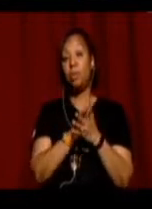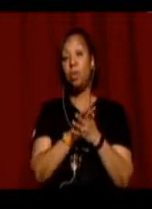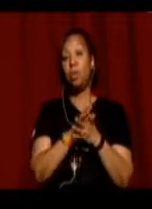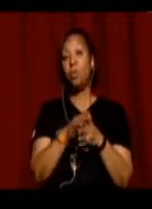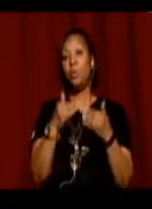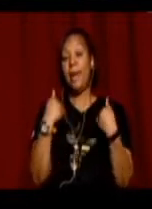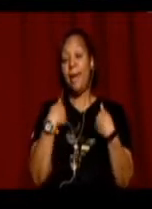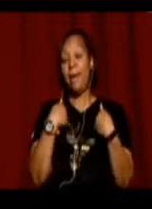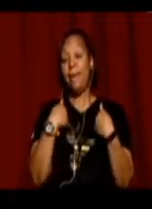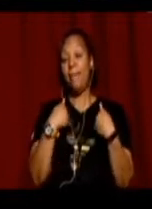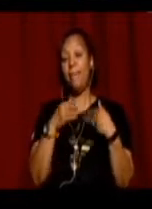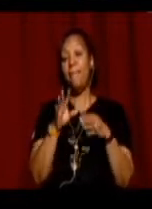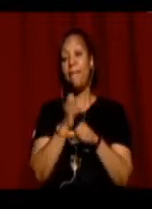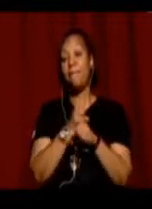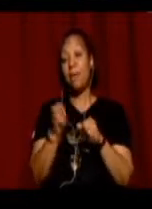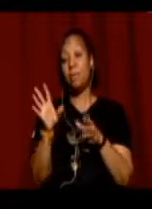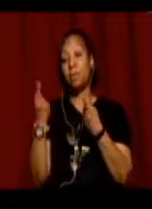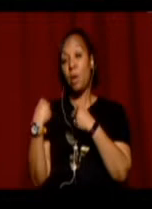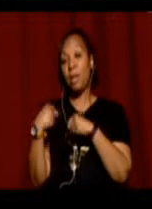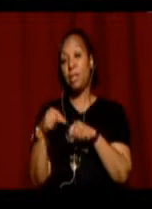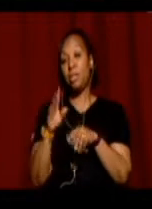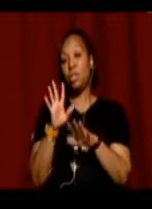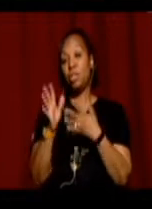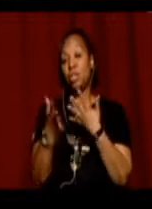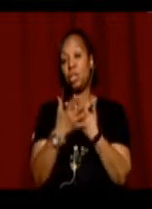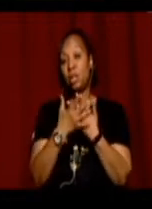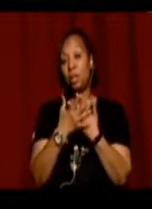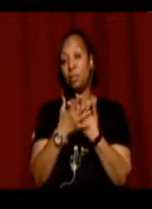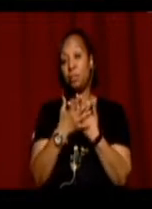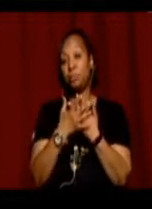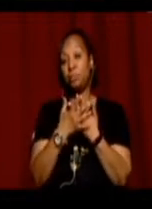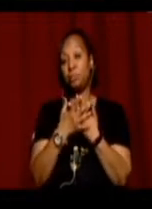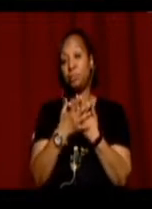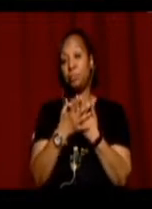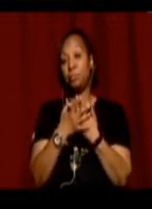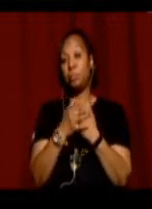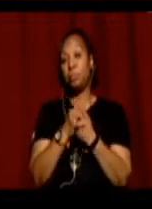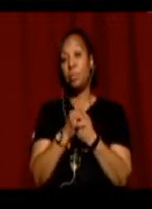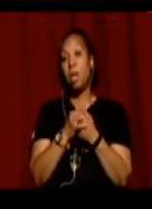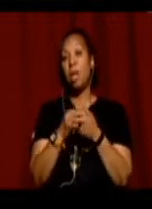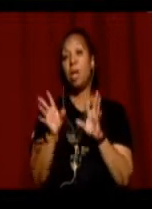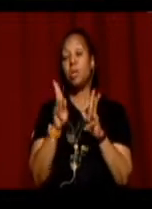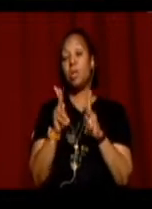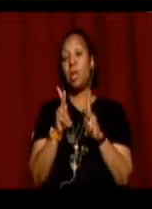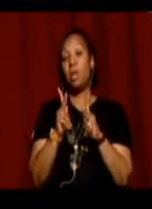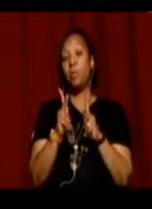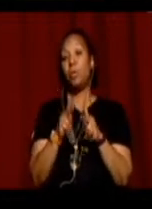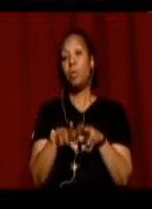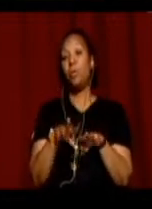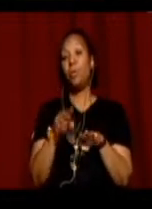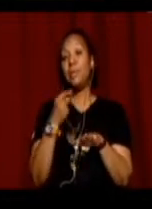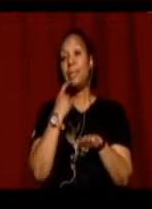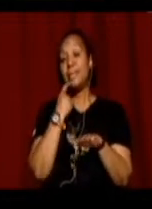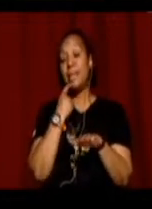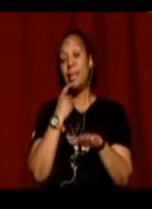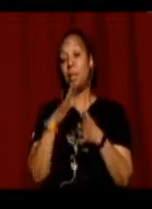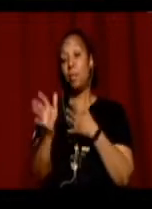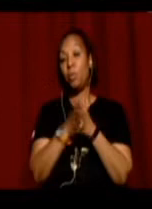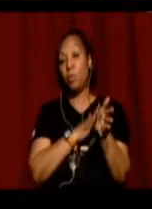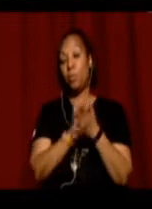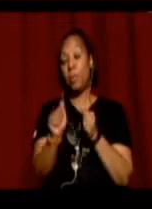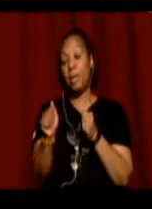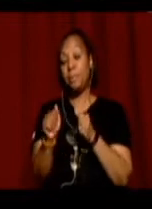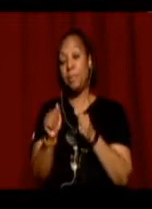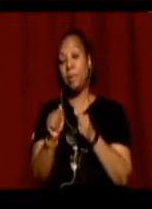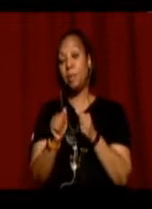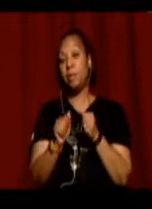COVID-19 while in jail. One of them was a person who was accused of multiple cases of molesting children. One of them was